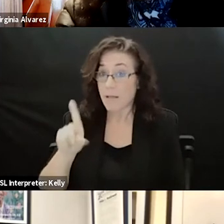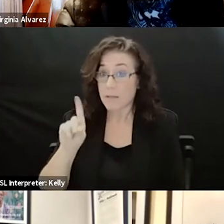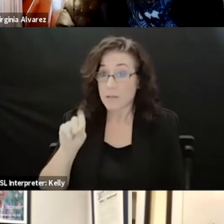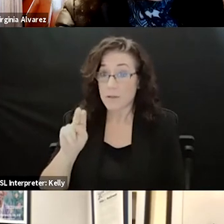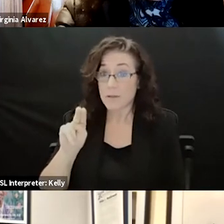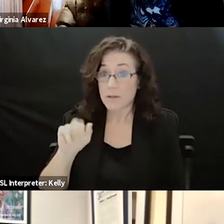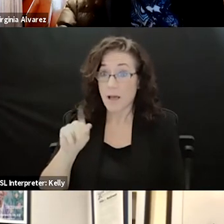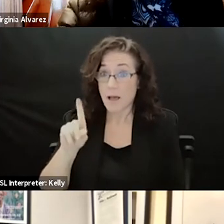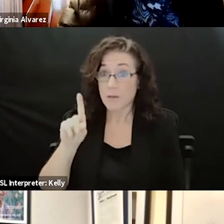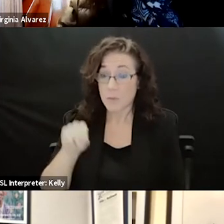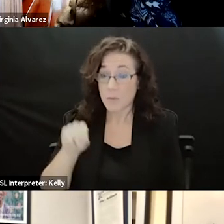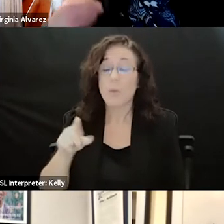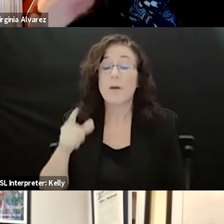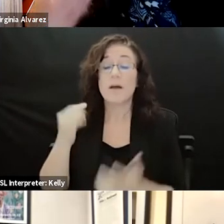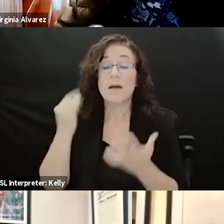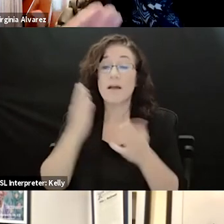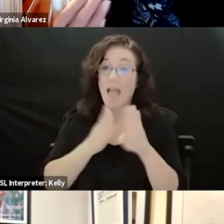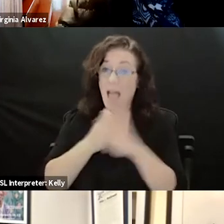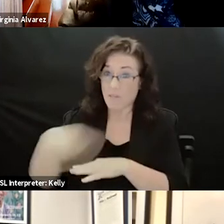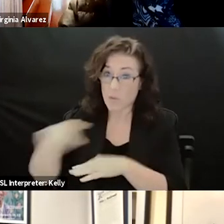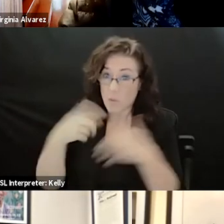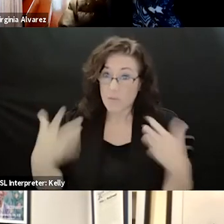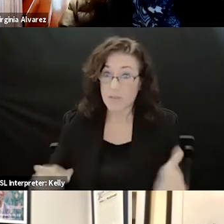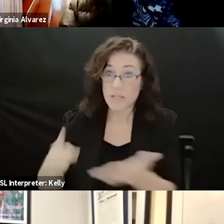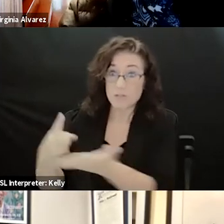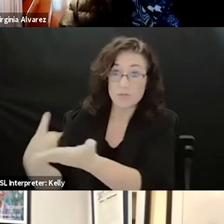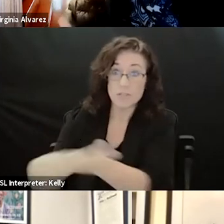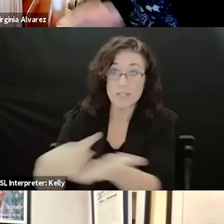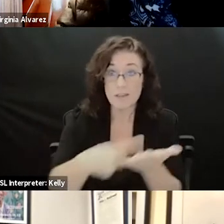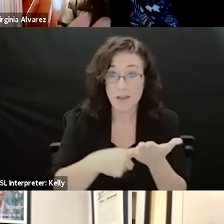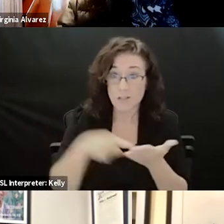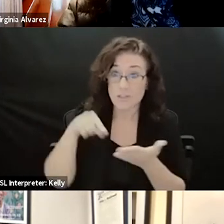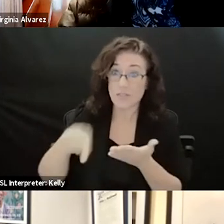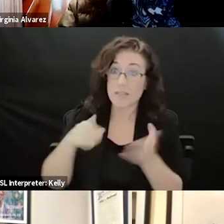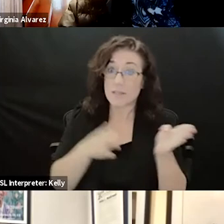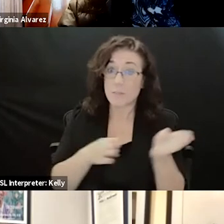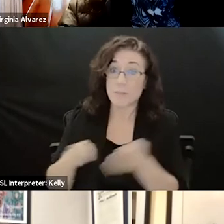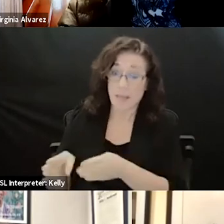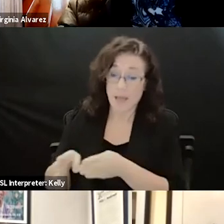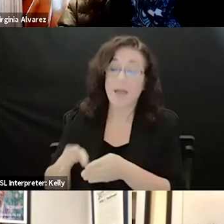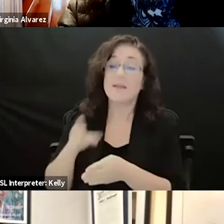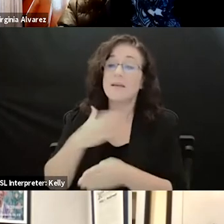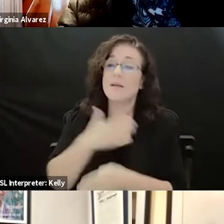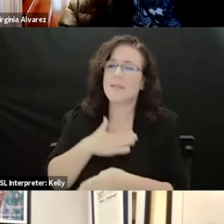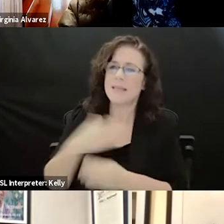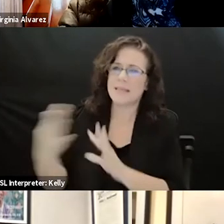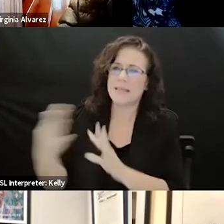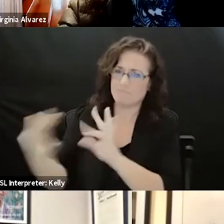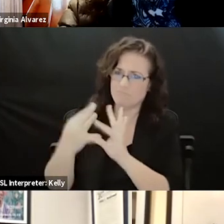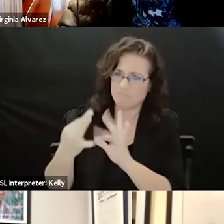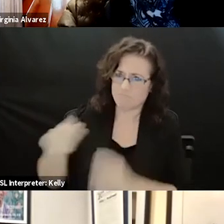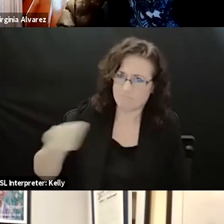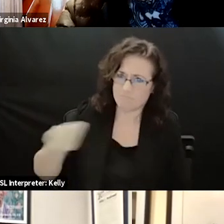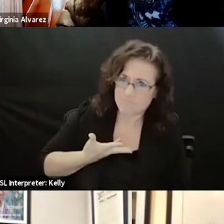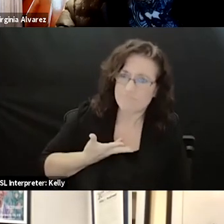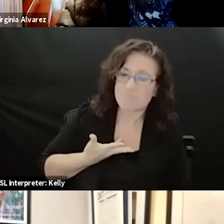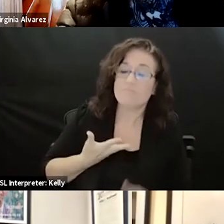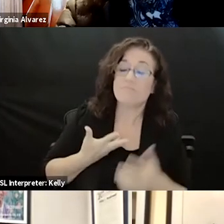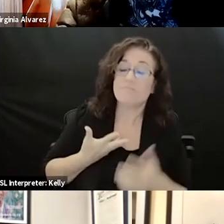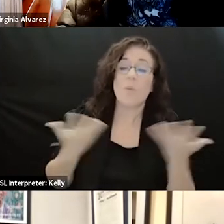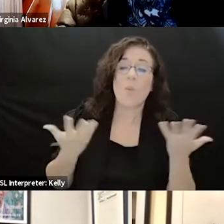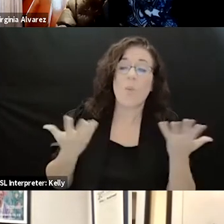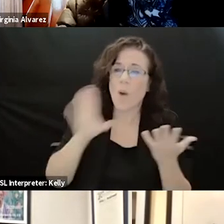discussion about what action plan what will the action plan look like to implement